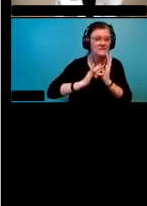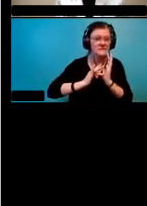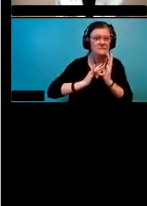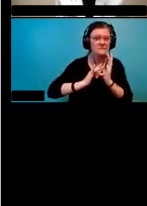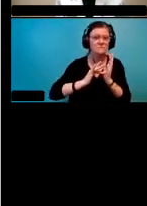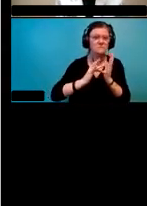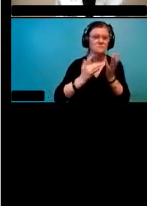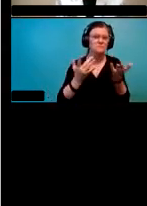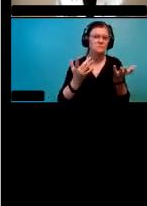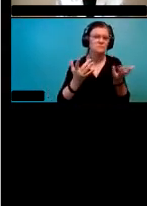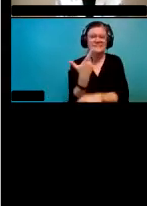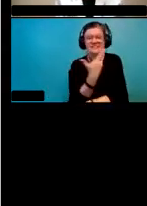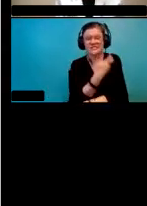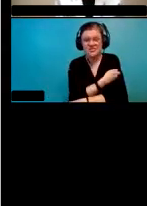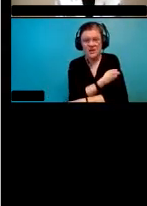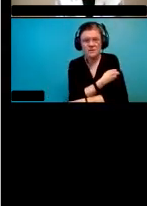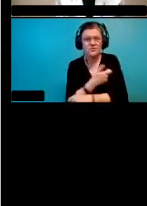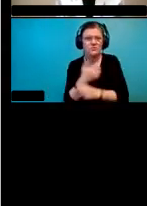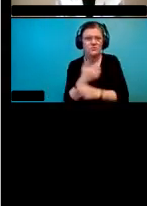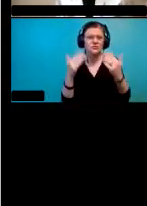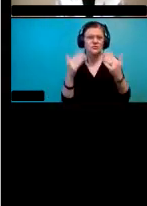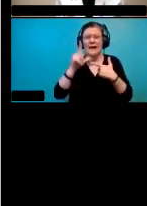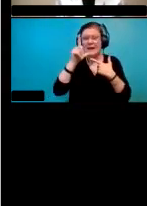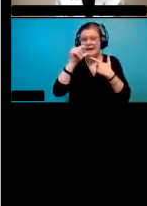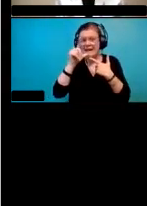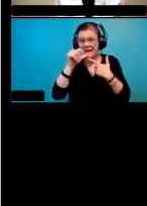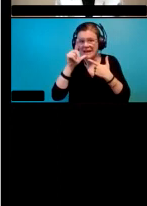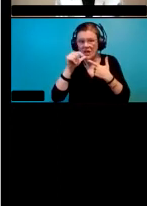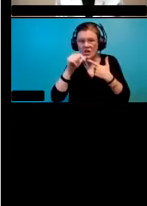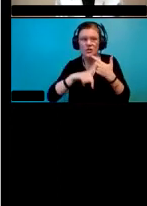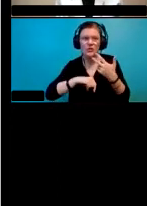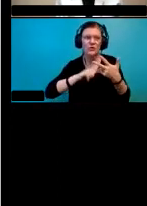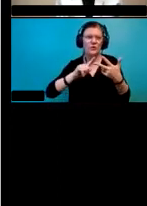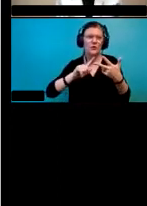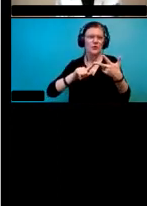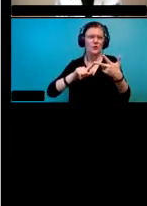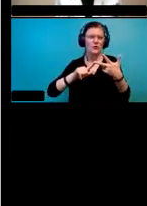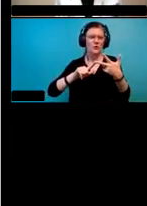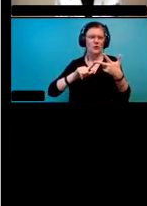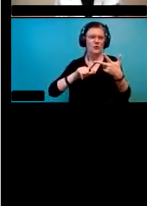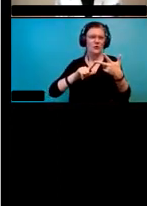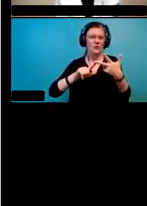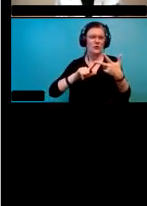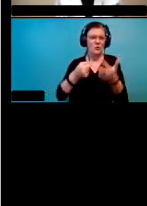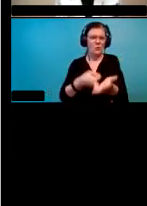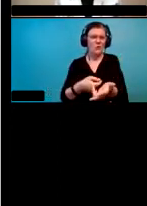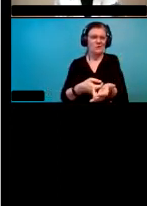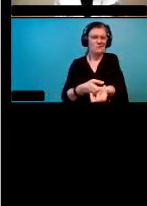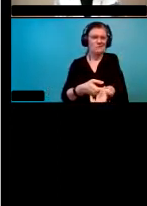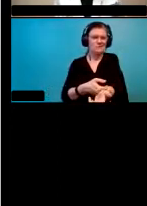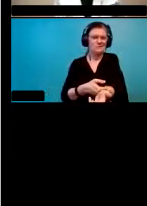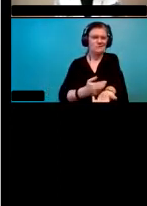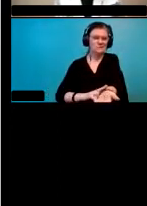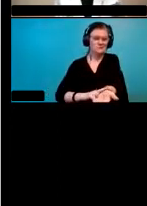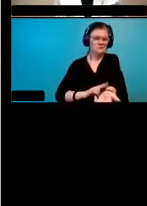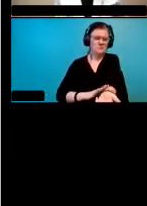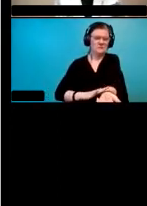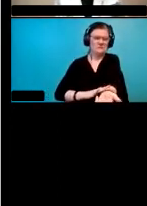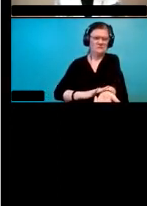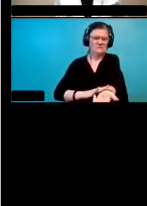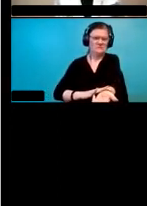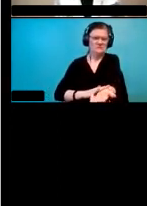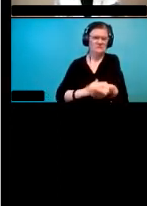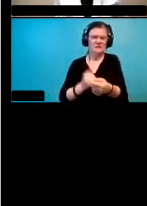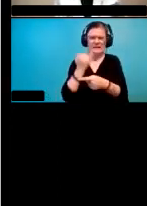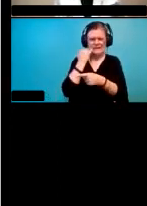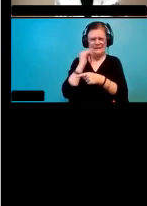used if there's fluctuations and times when you notice that there's some off times and really need